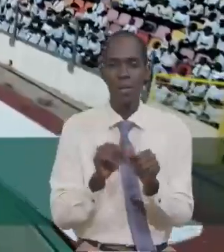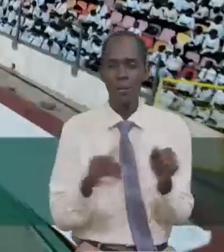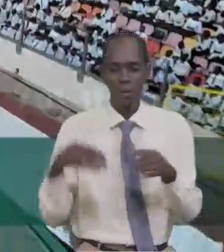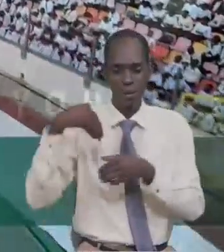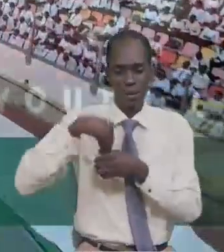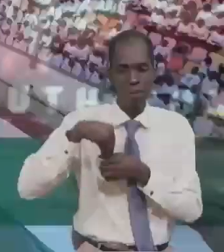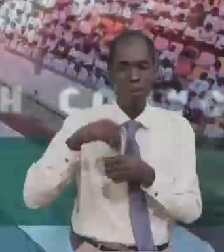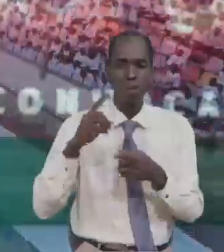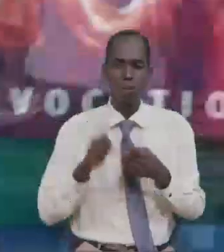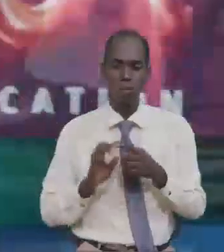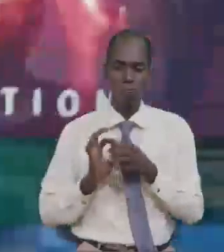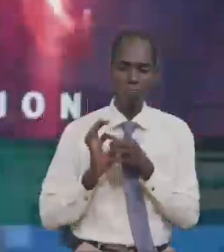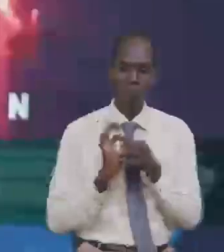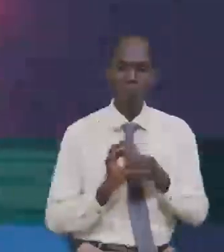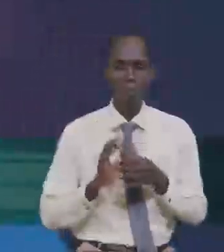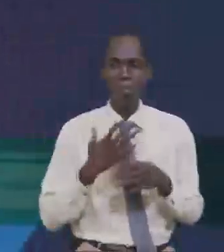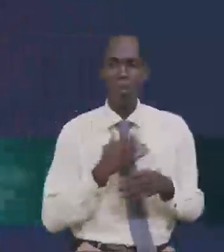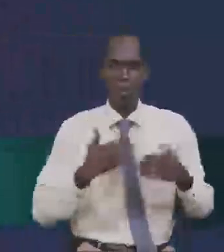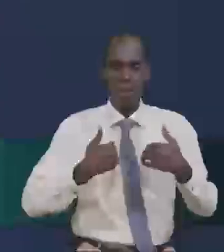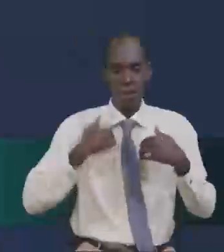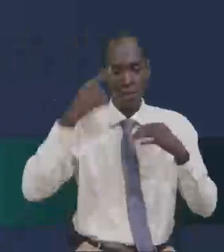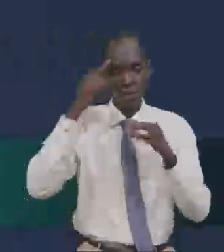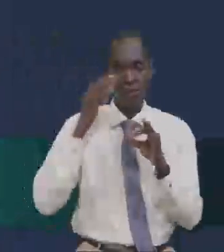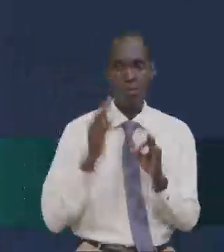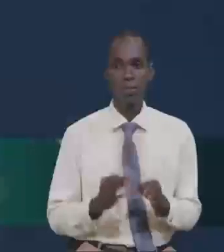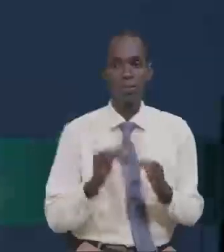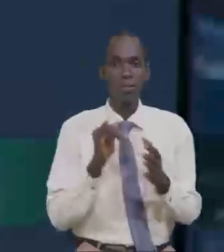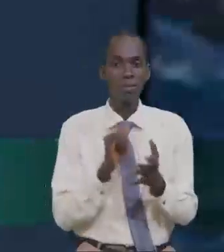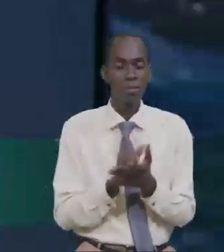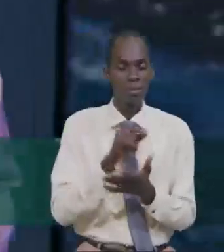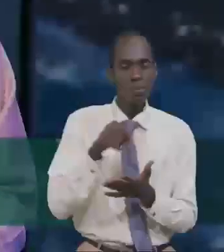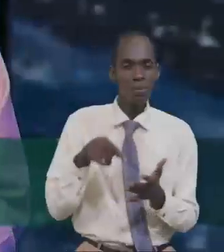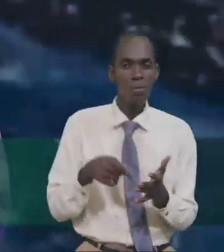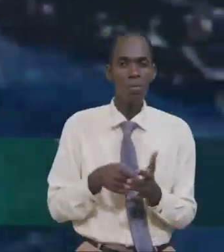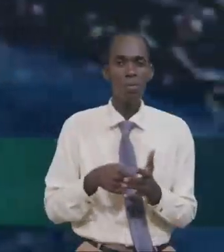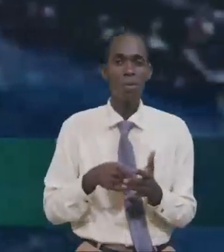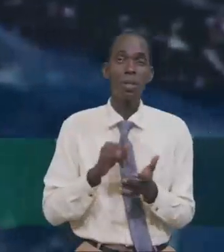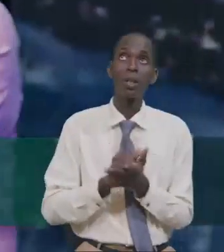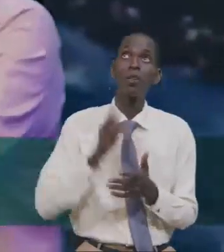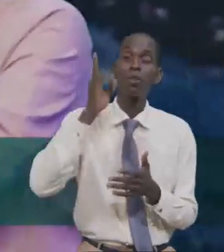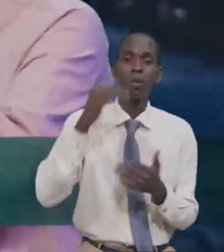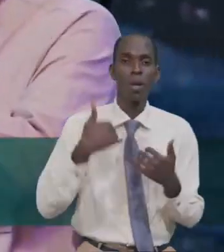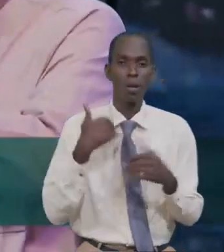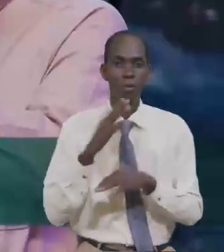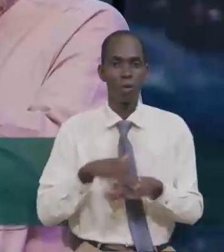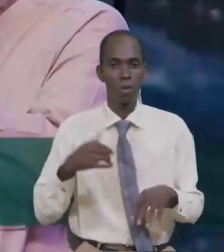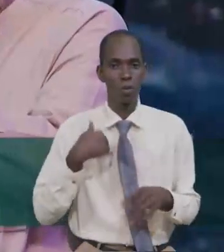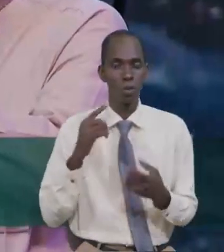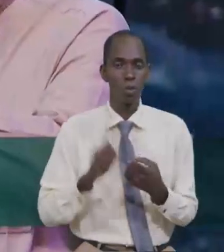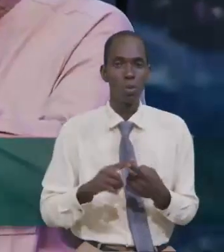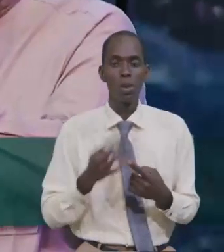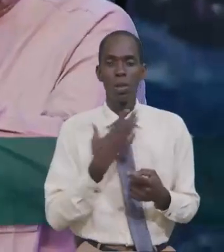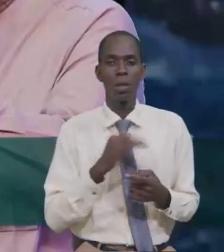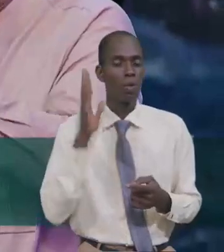to, I will have passion and zeal, excitement about it. I'll be a man of